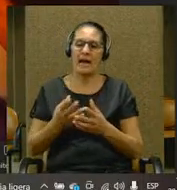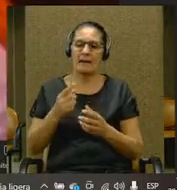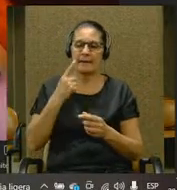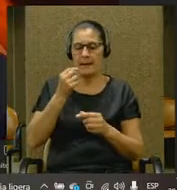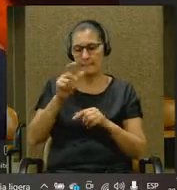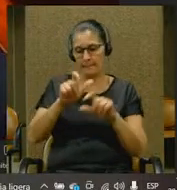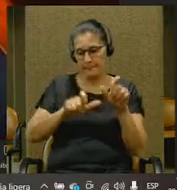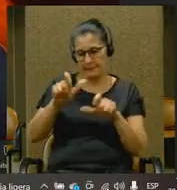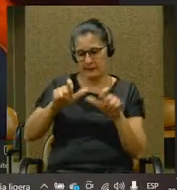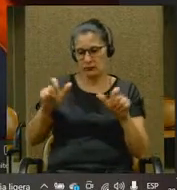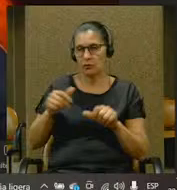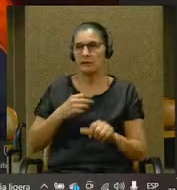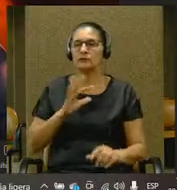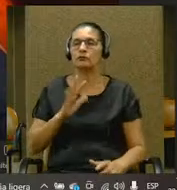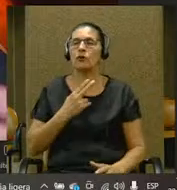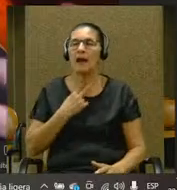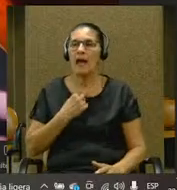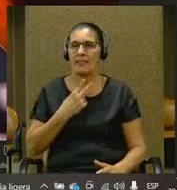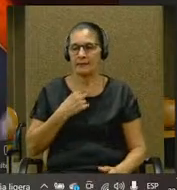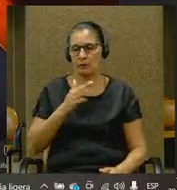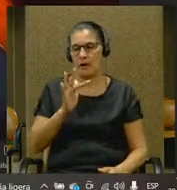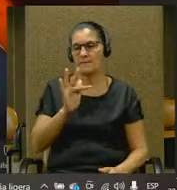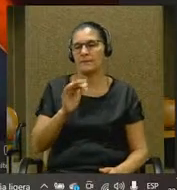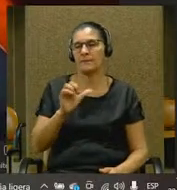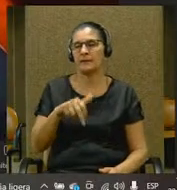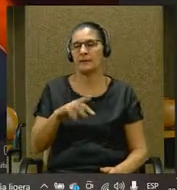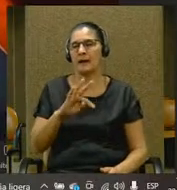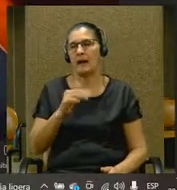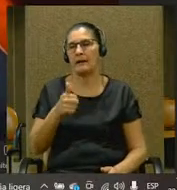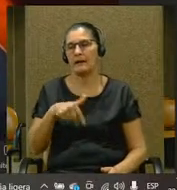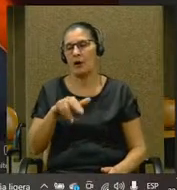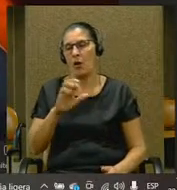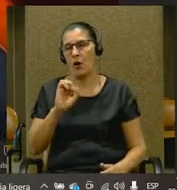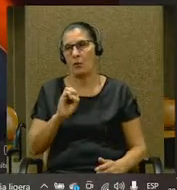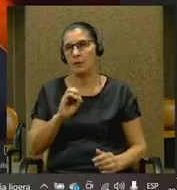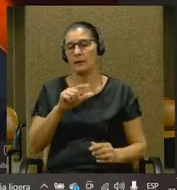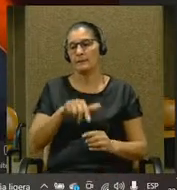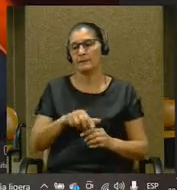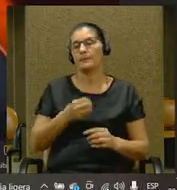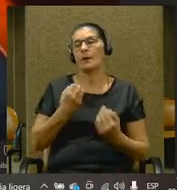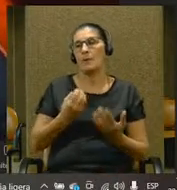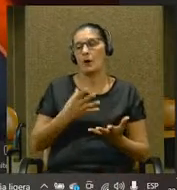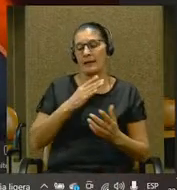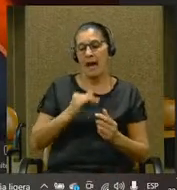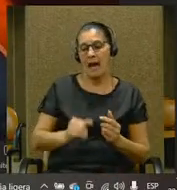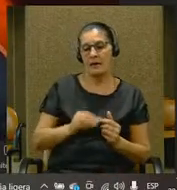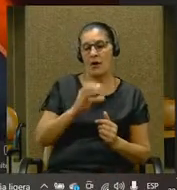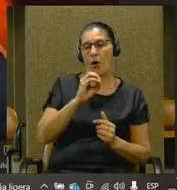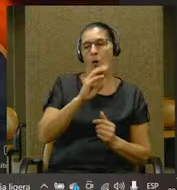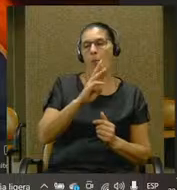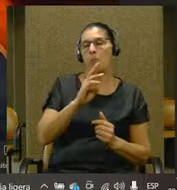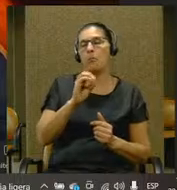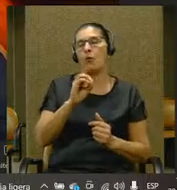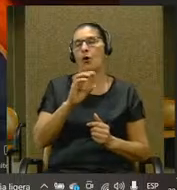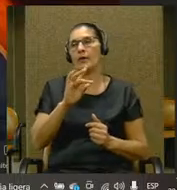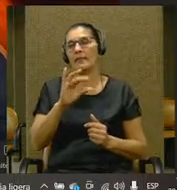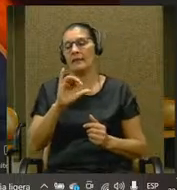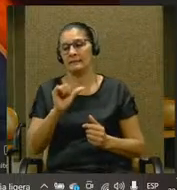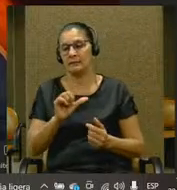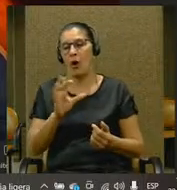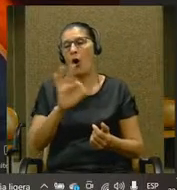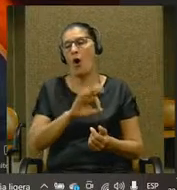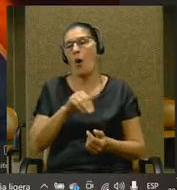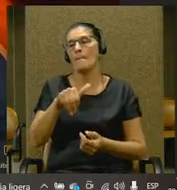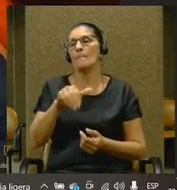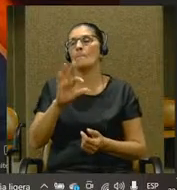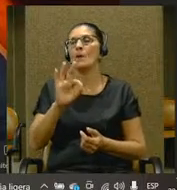given the total amount of kind of opioids or morphine milligram equivalents that they're consuming. So